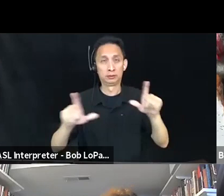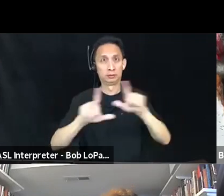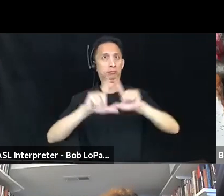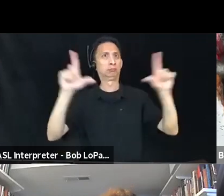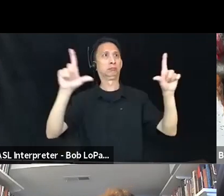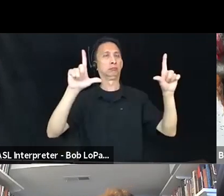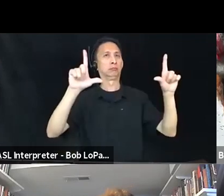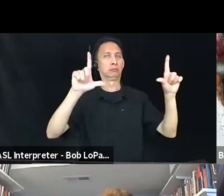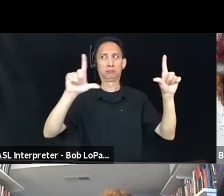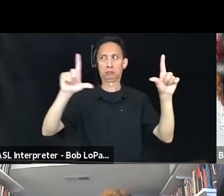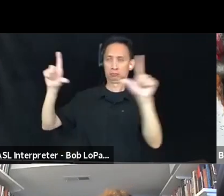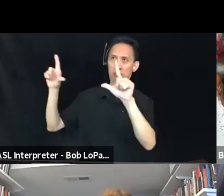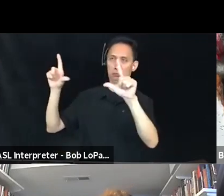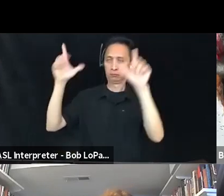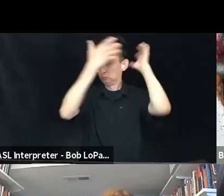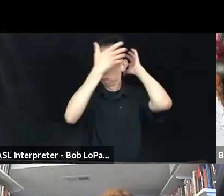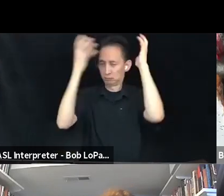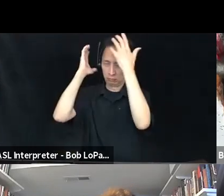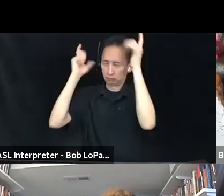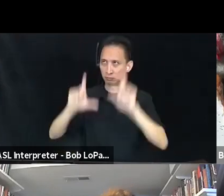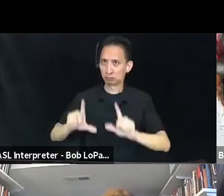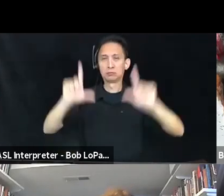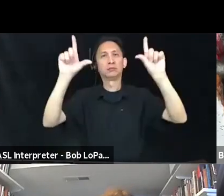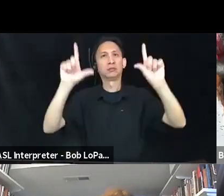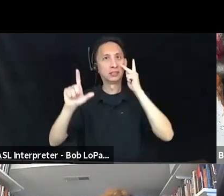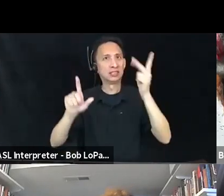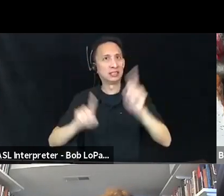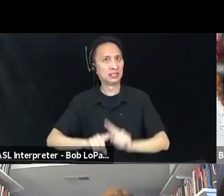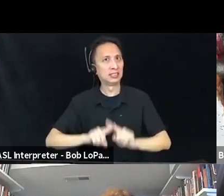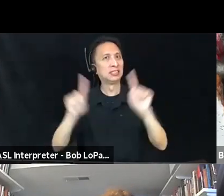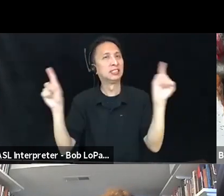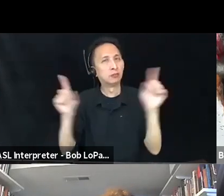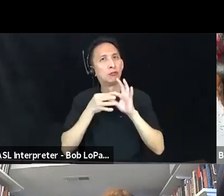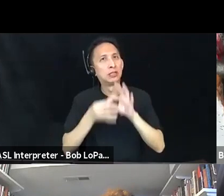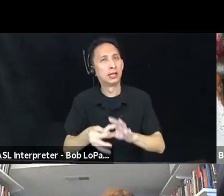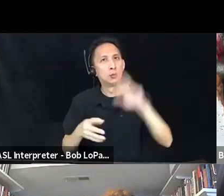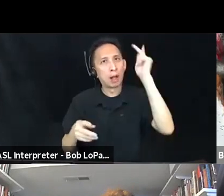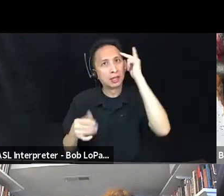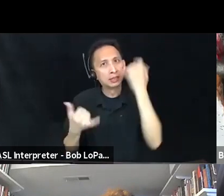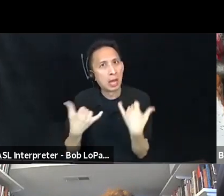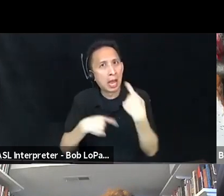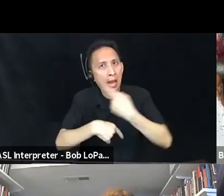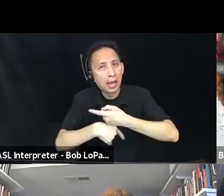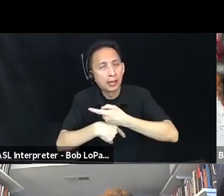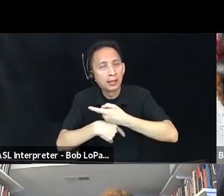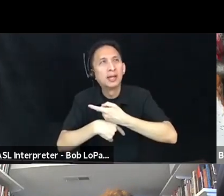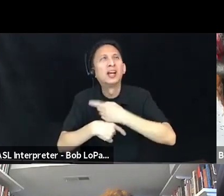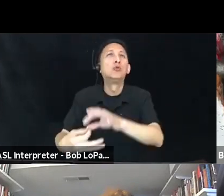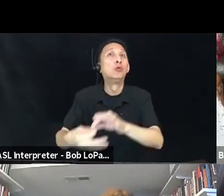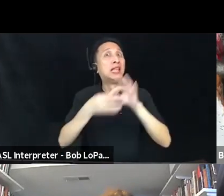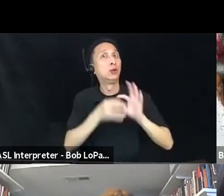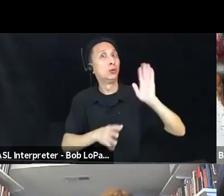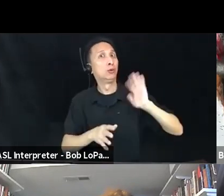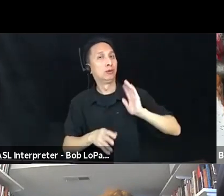register than the conventional one, given the backdrop of the political today, both today and historically? Can